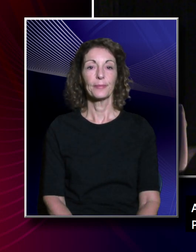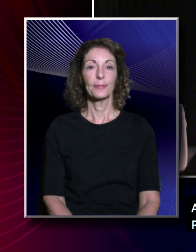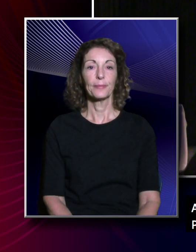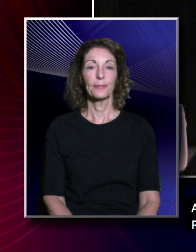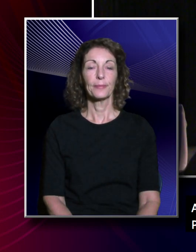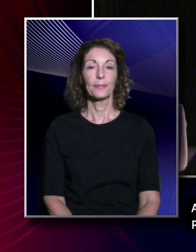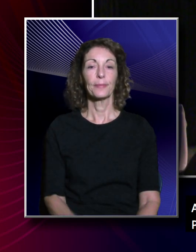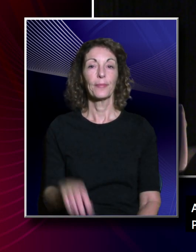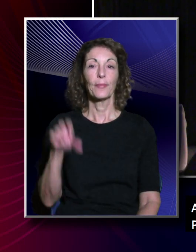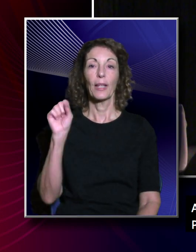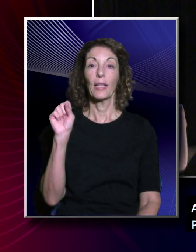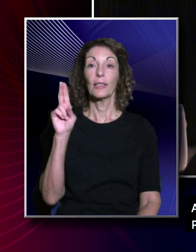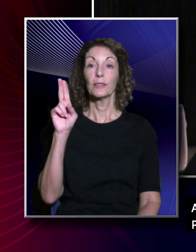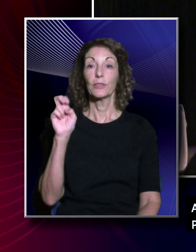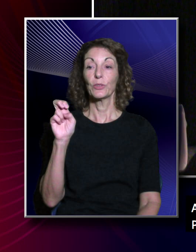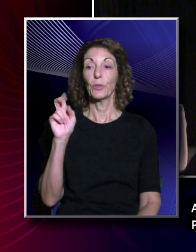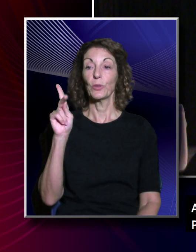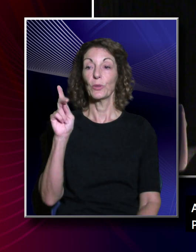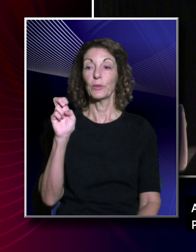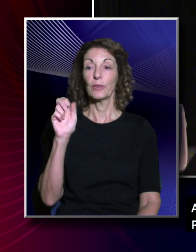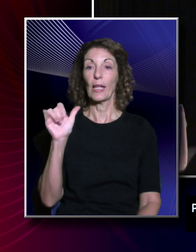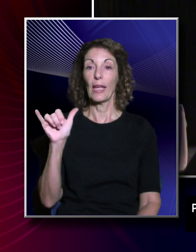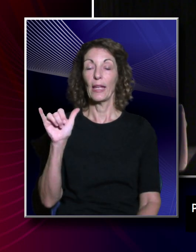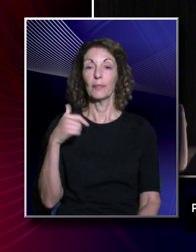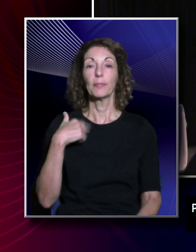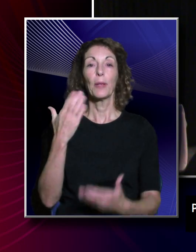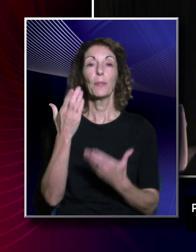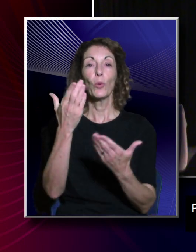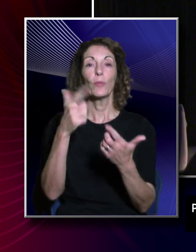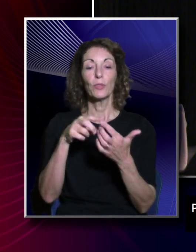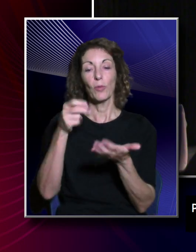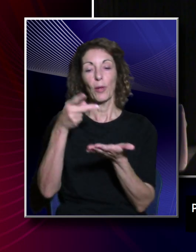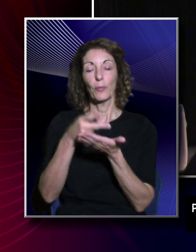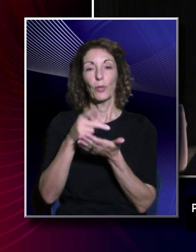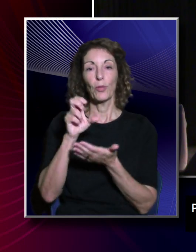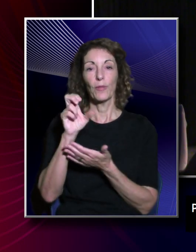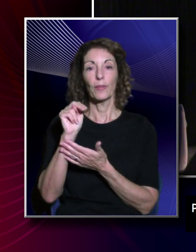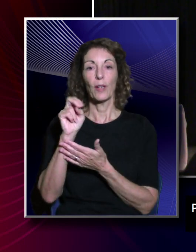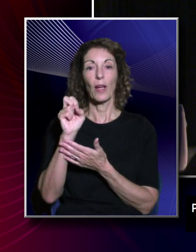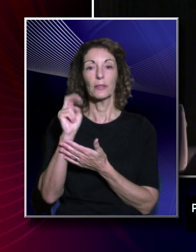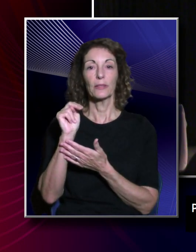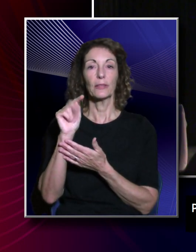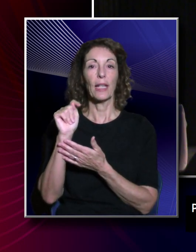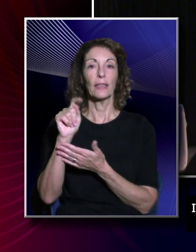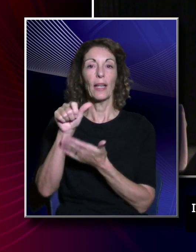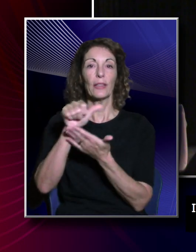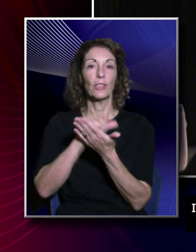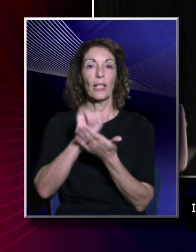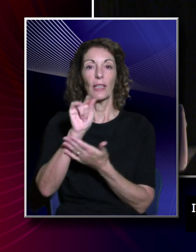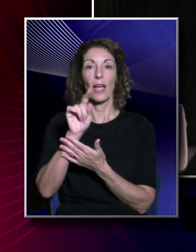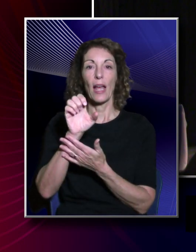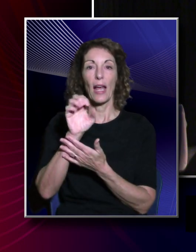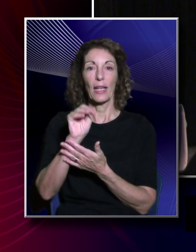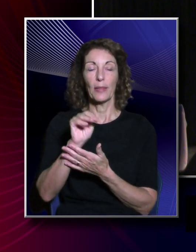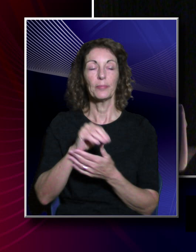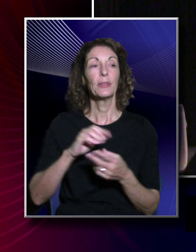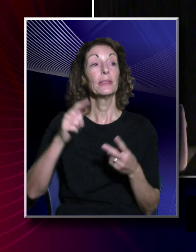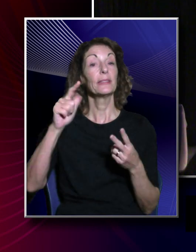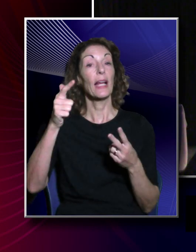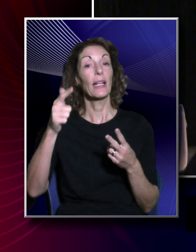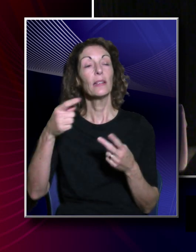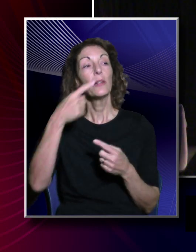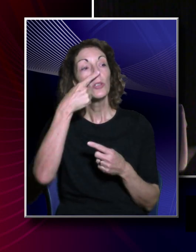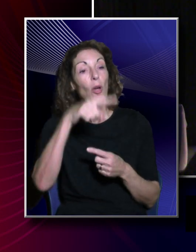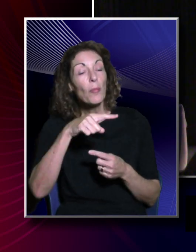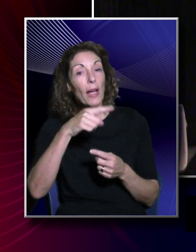I move to approve the consent agenda items. Second. Can you repeat the list of agenda